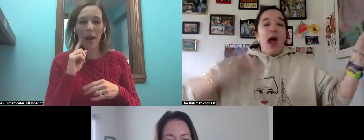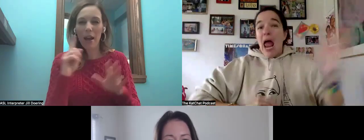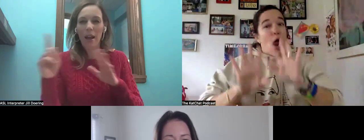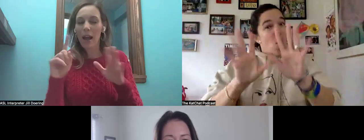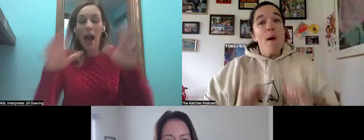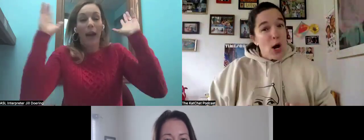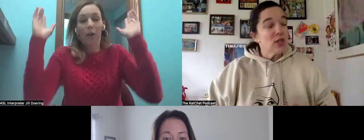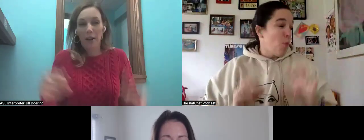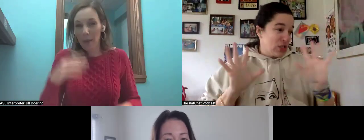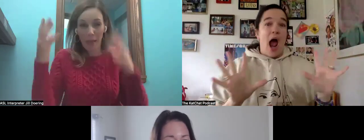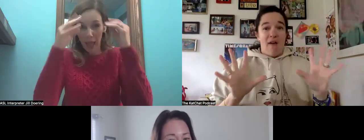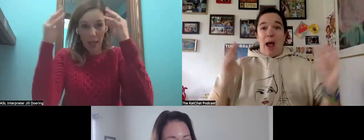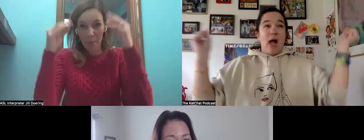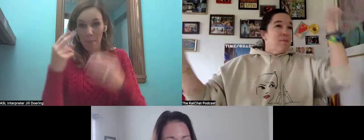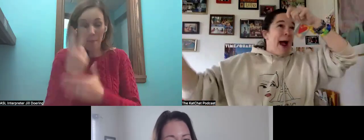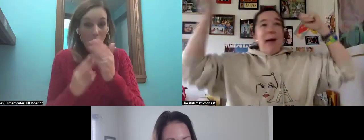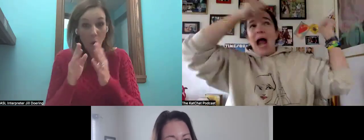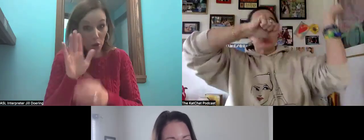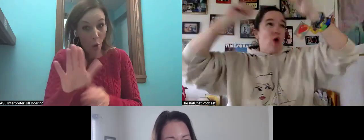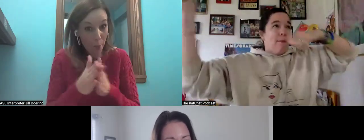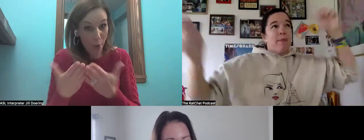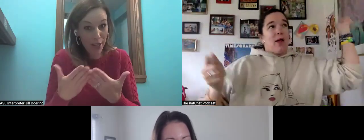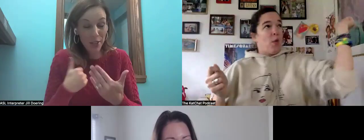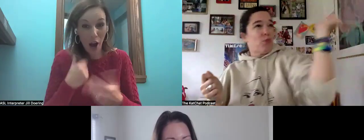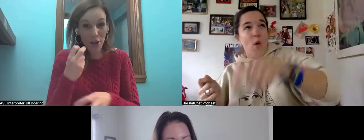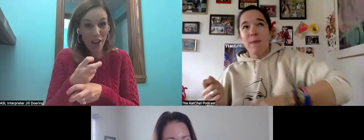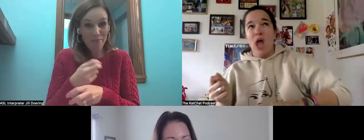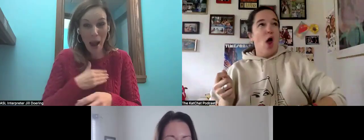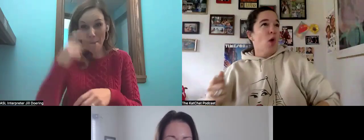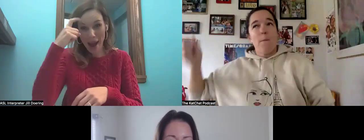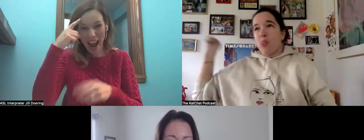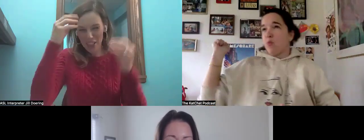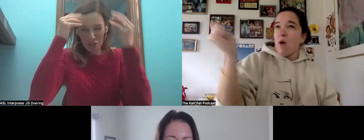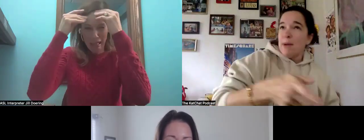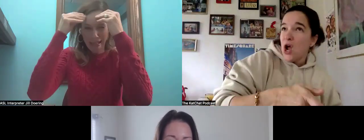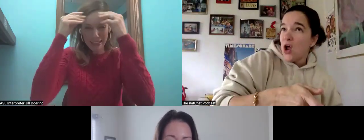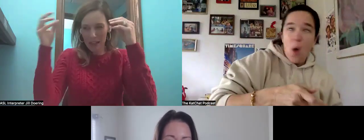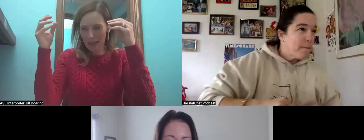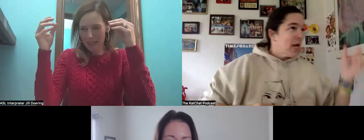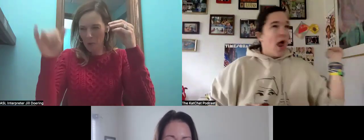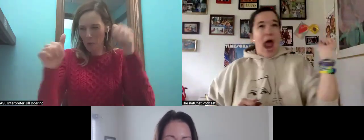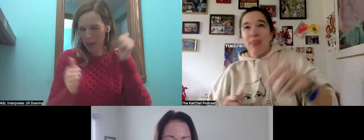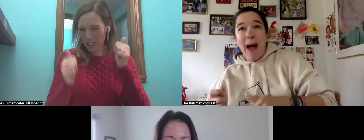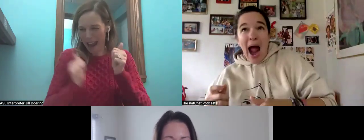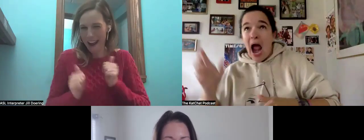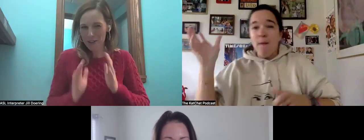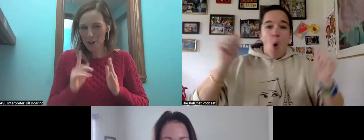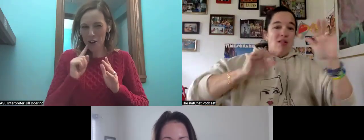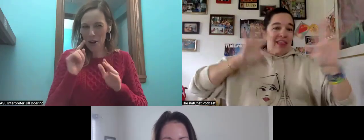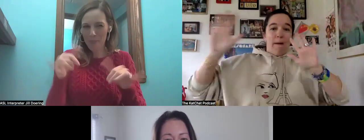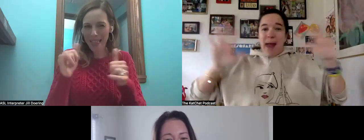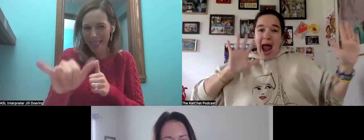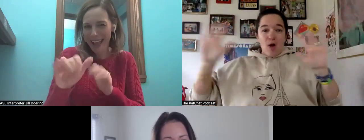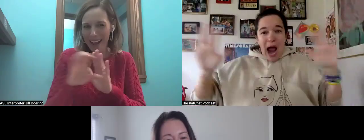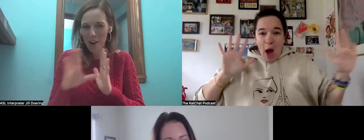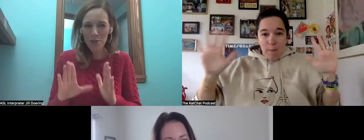just, no, but we're tough. I'm like, my mind screams. I'm like, throw him in that, nope, throw him in, nope. And the mom or